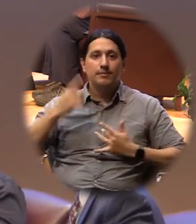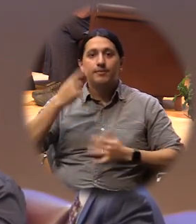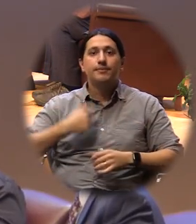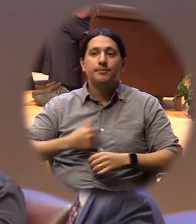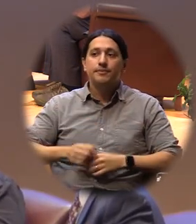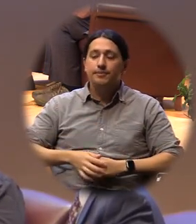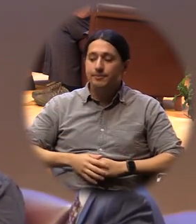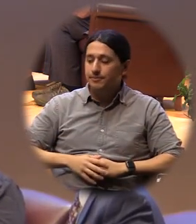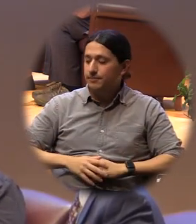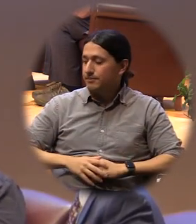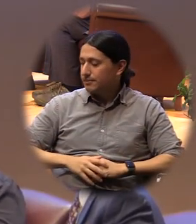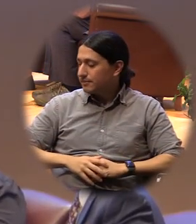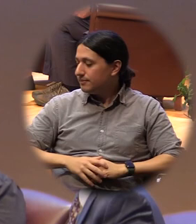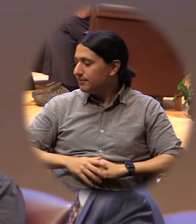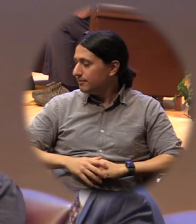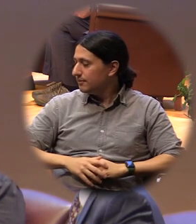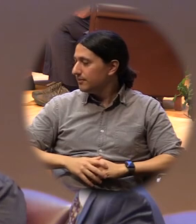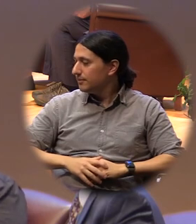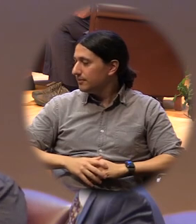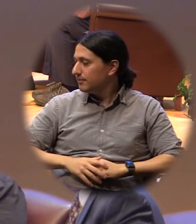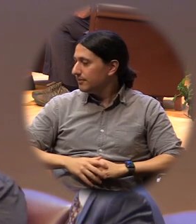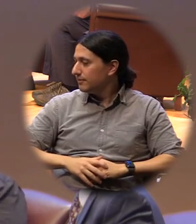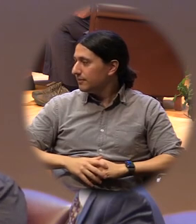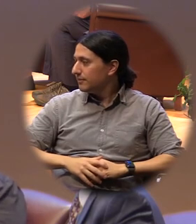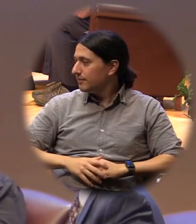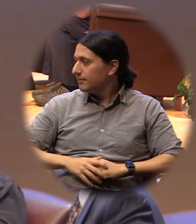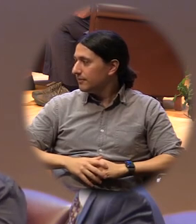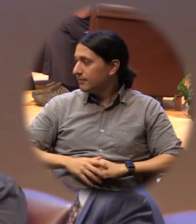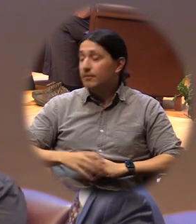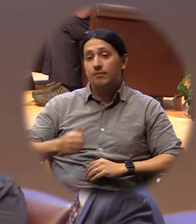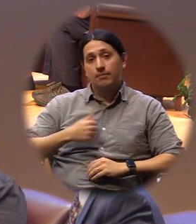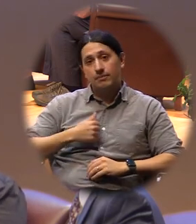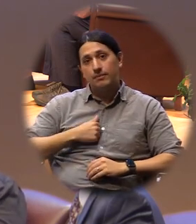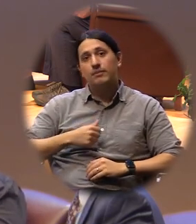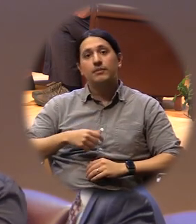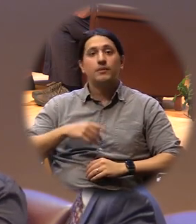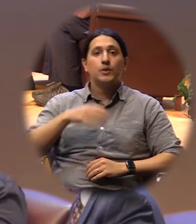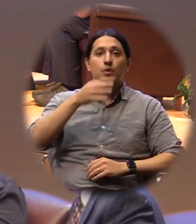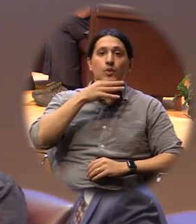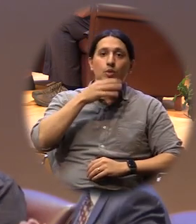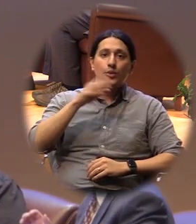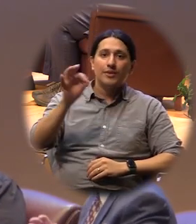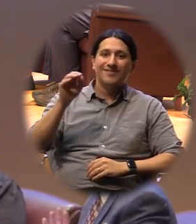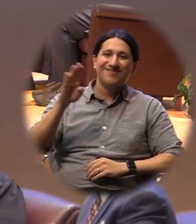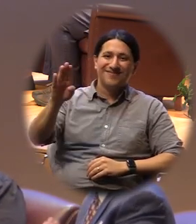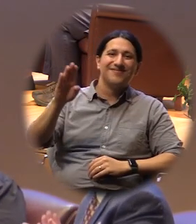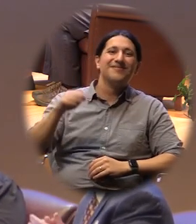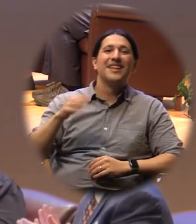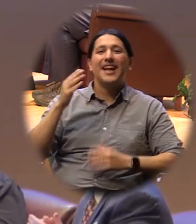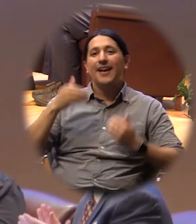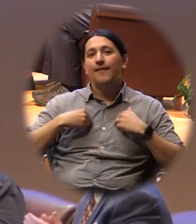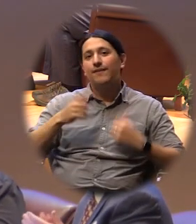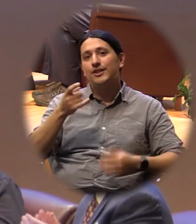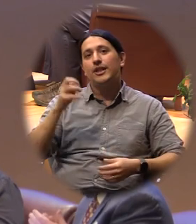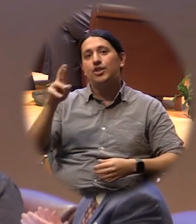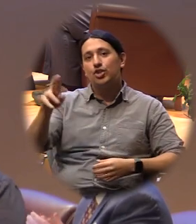From a personal note, I'm receiving some gender-affirming surgery in February. Woot woot.